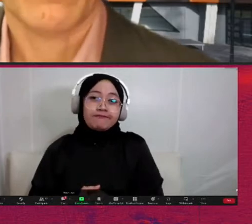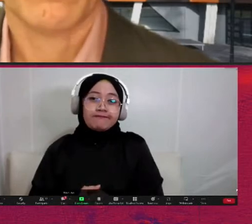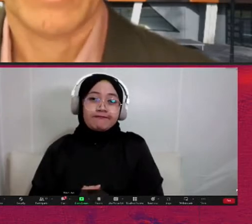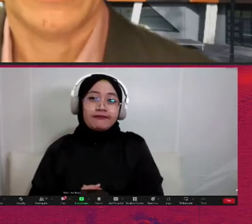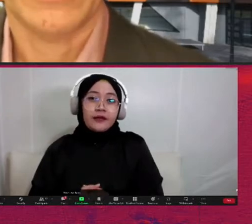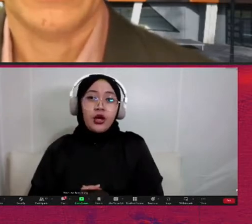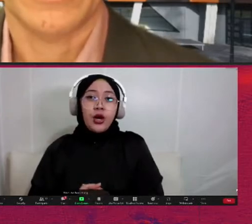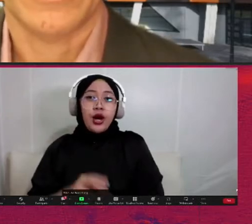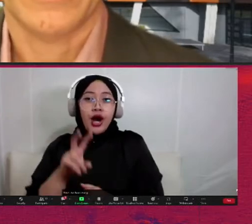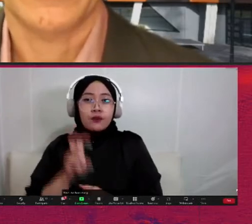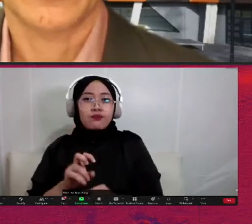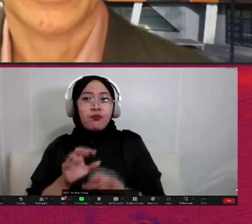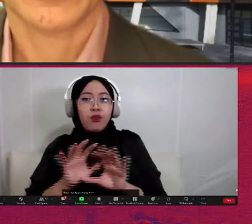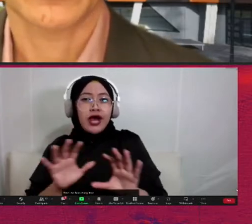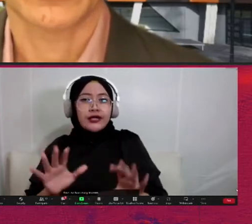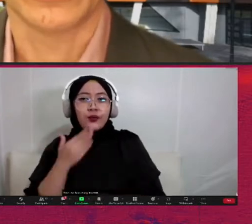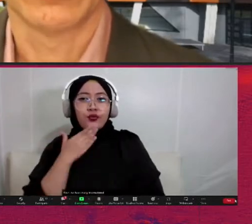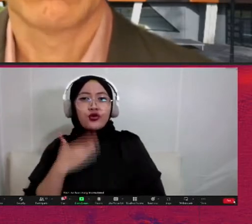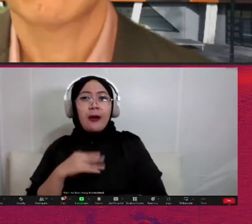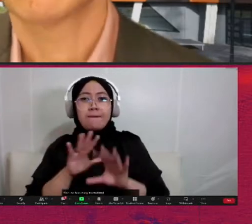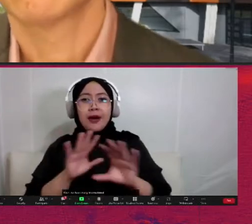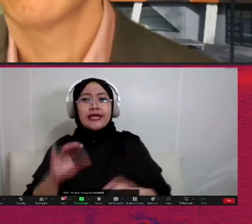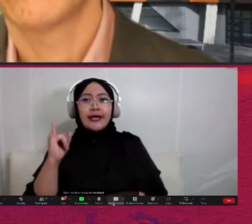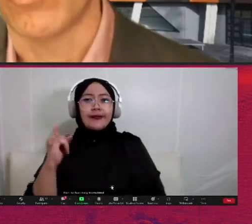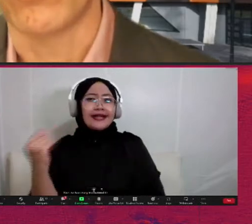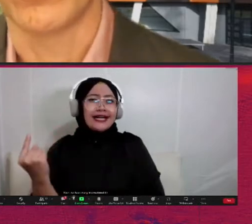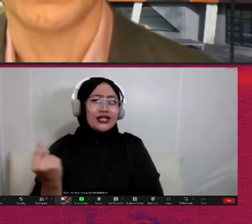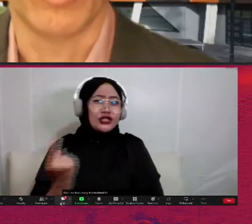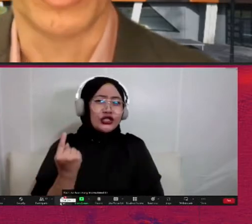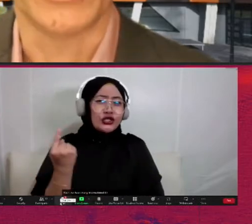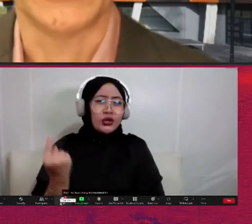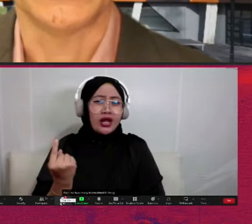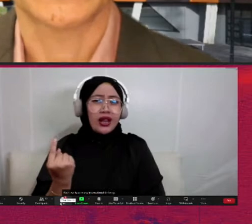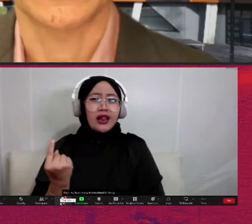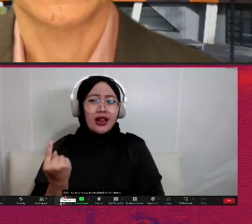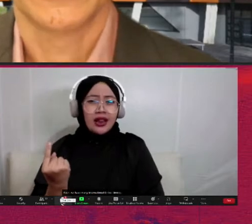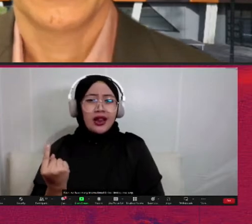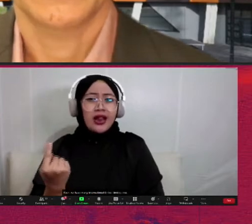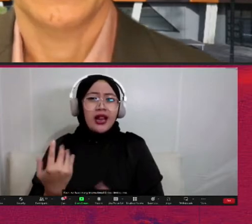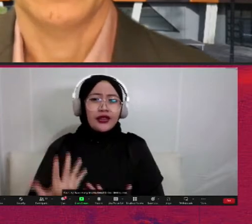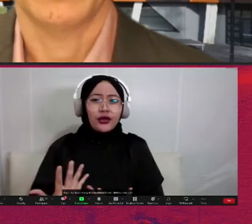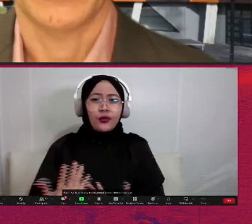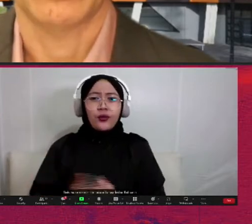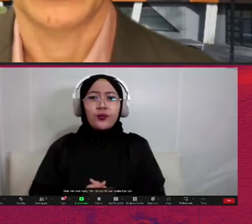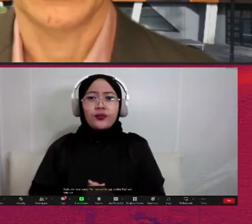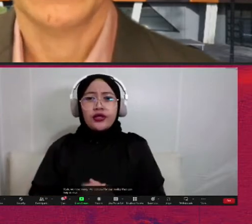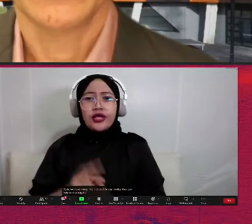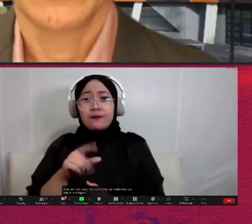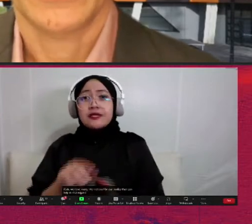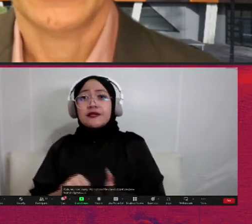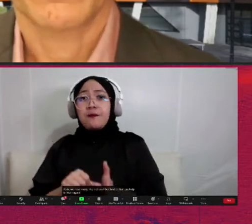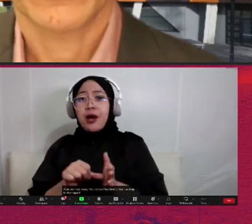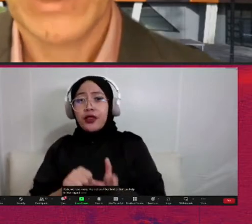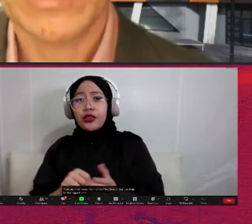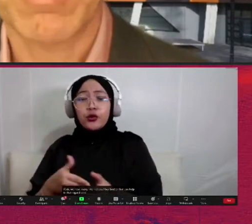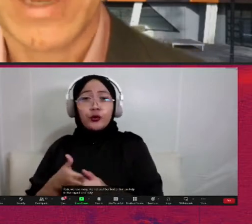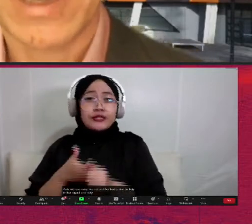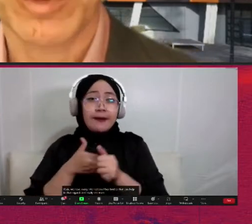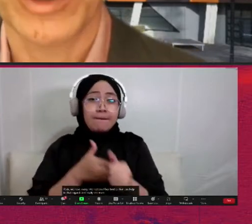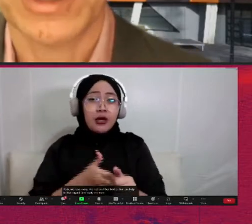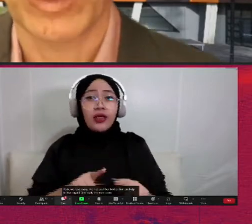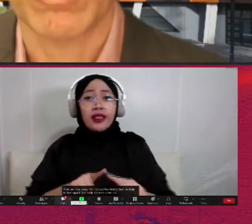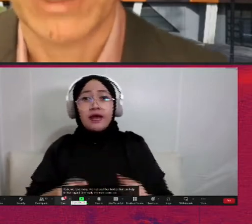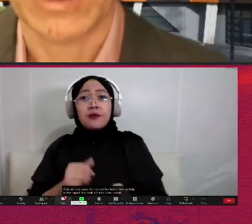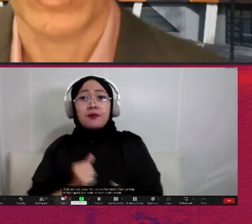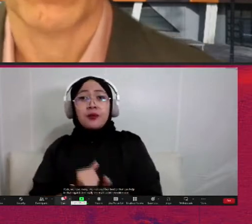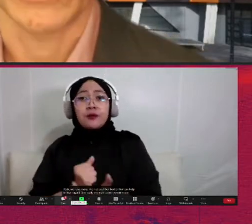We have many international bodies that can help in that regard. And really the main